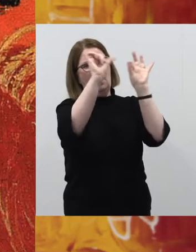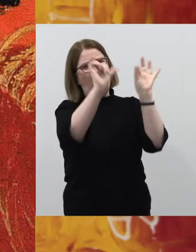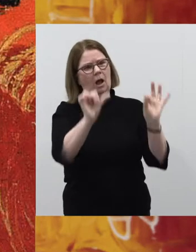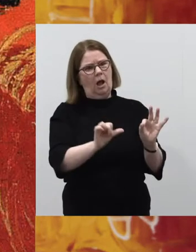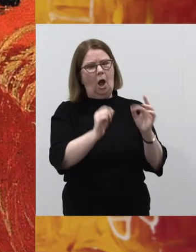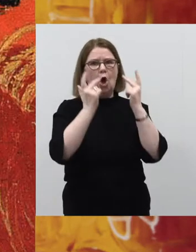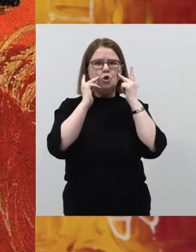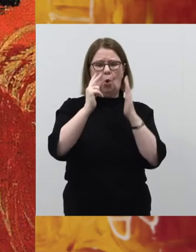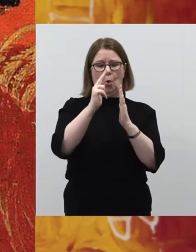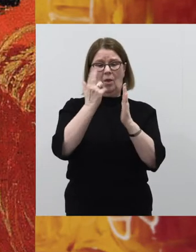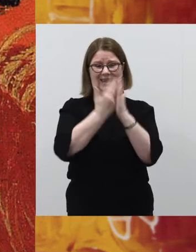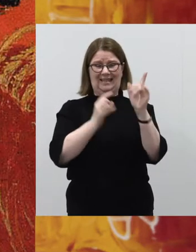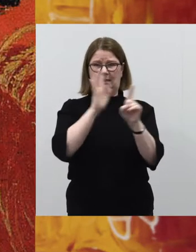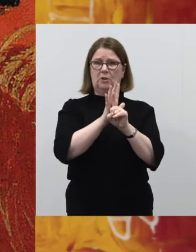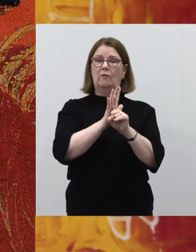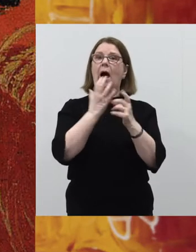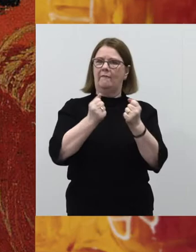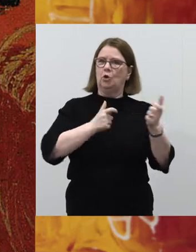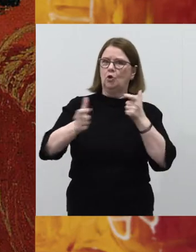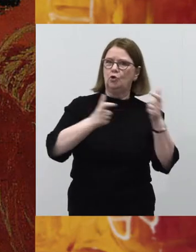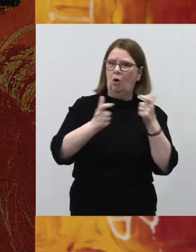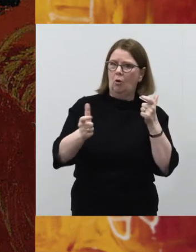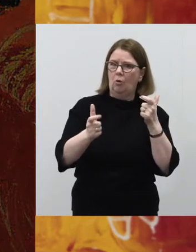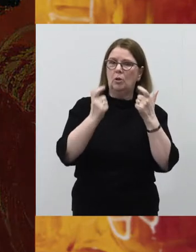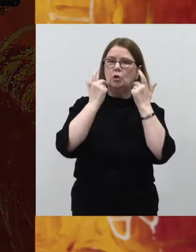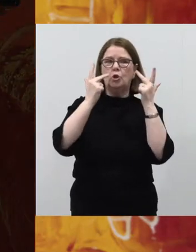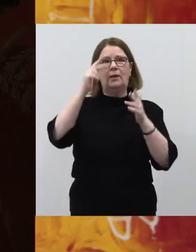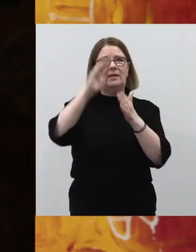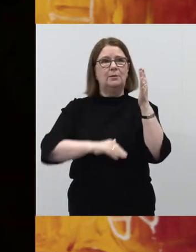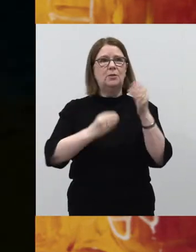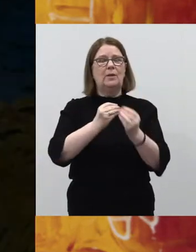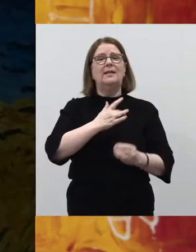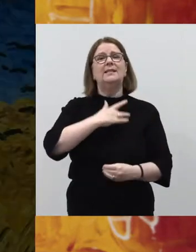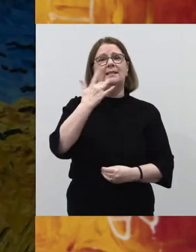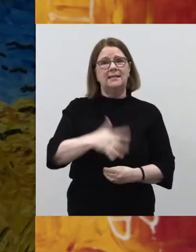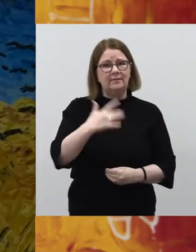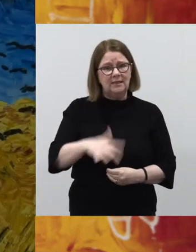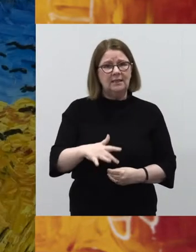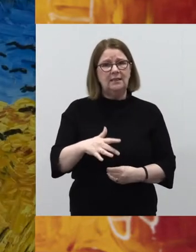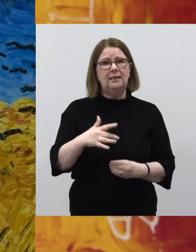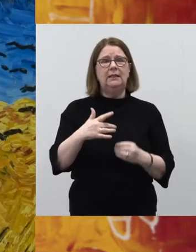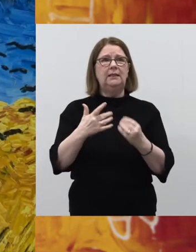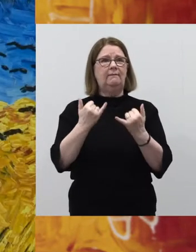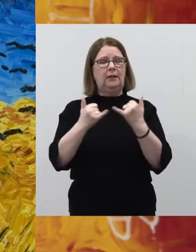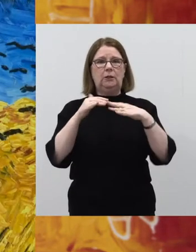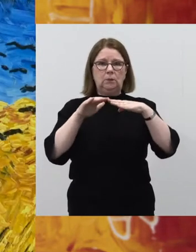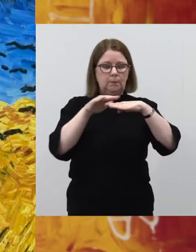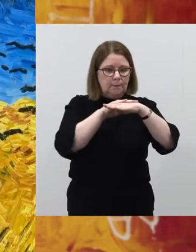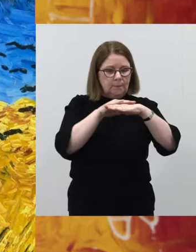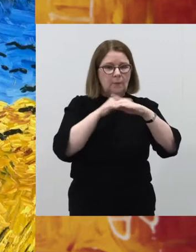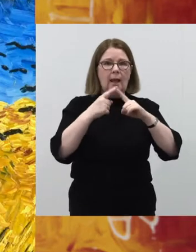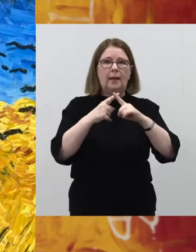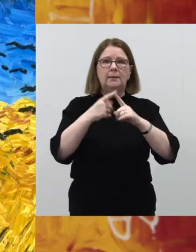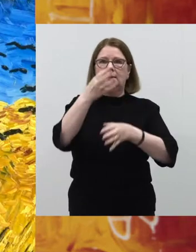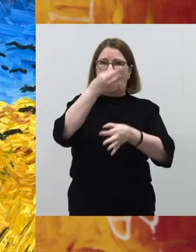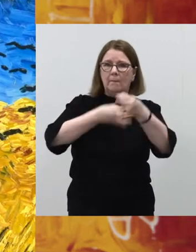Even his most famous painting, made before he either committed suicide or was shot by two young hoons, depending on which